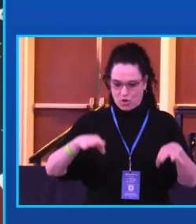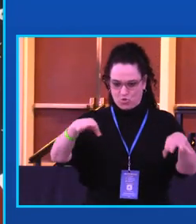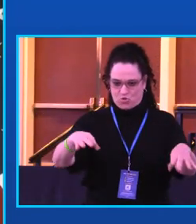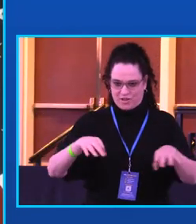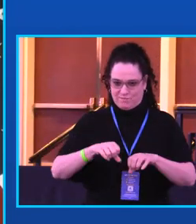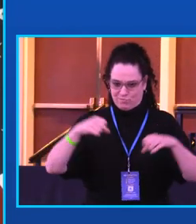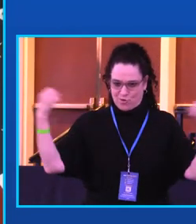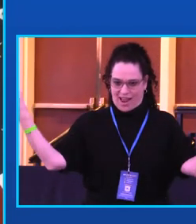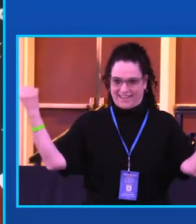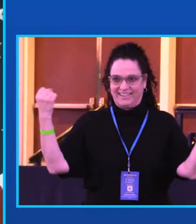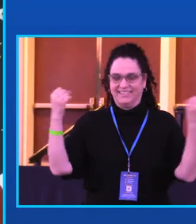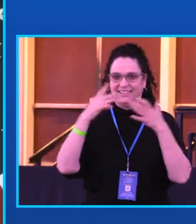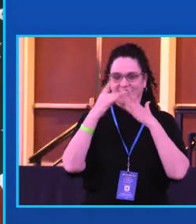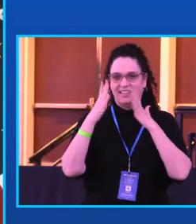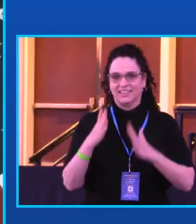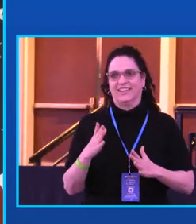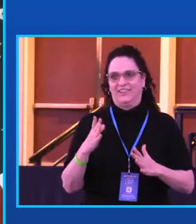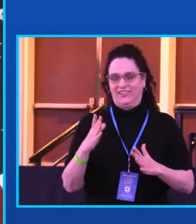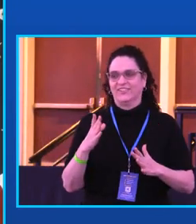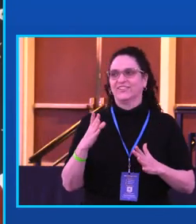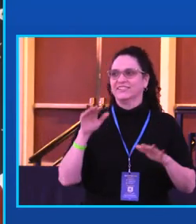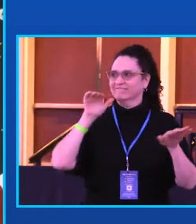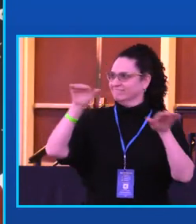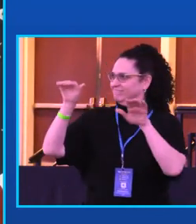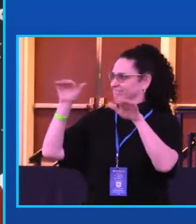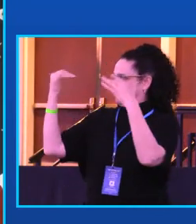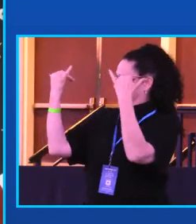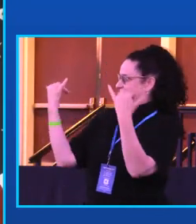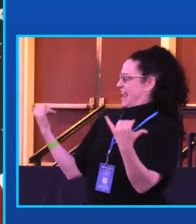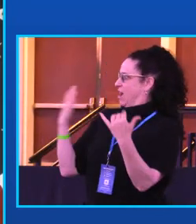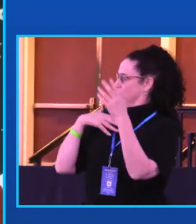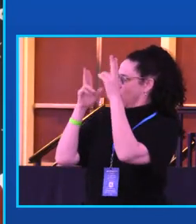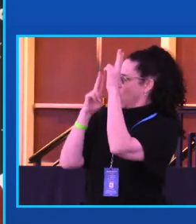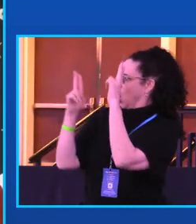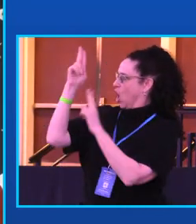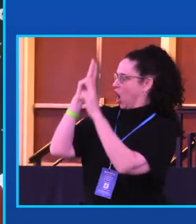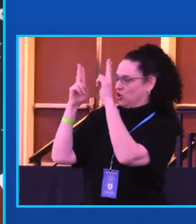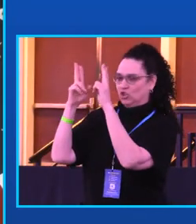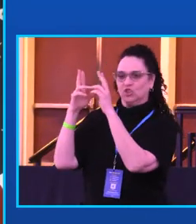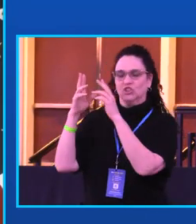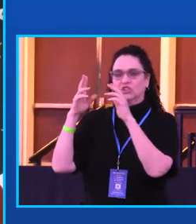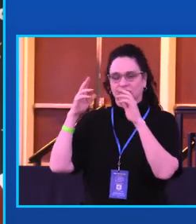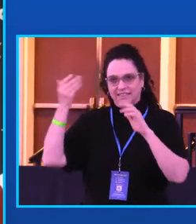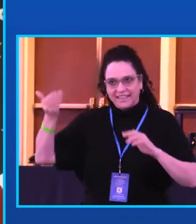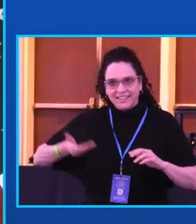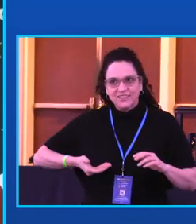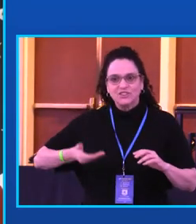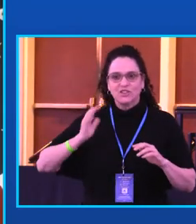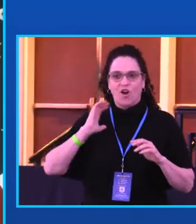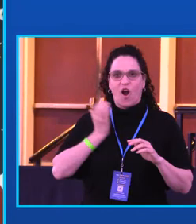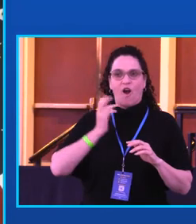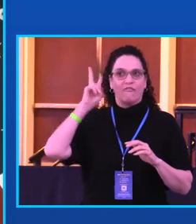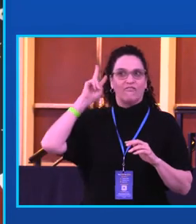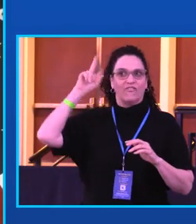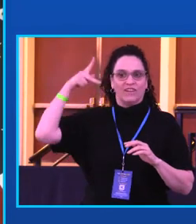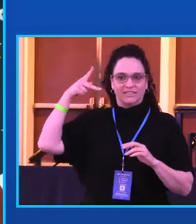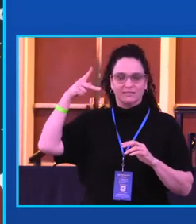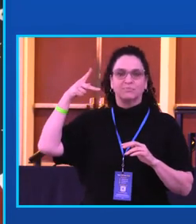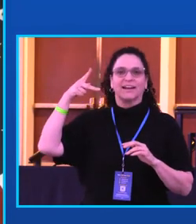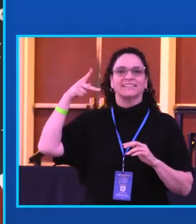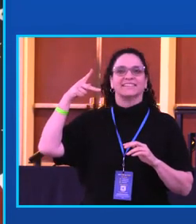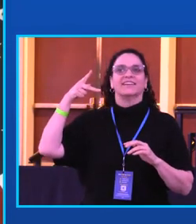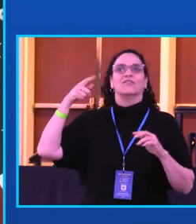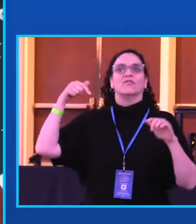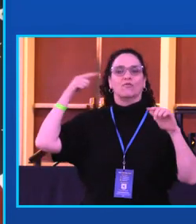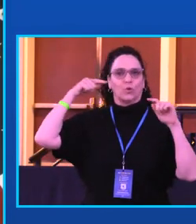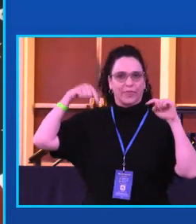boundary-breaking leader. Folks, it is now my honor to introduce our Vice President of